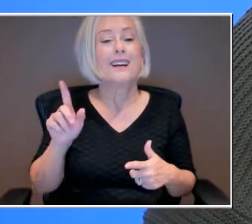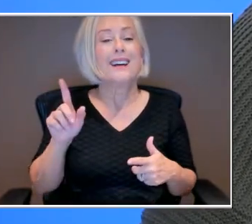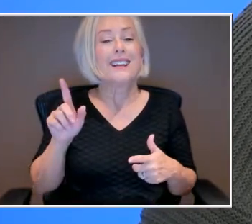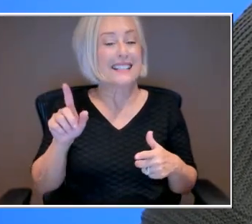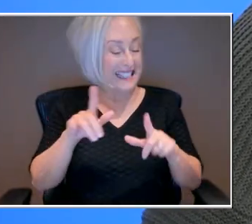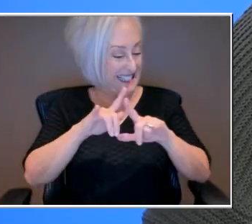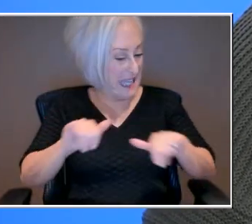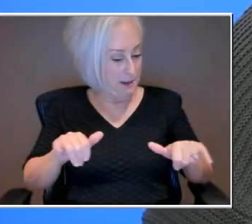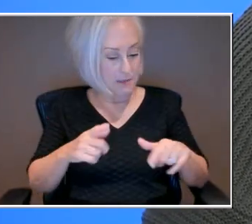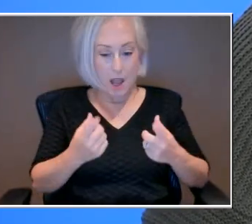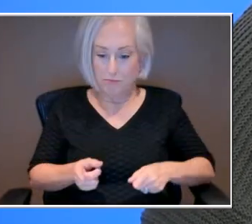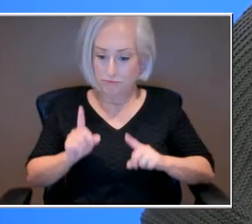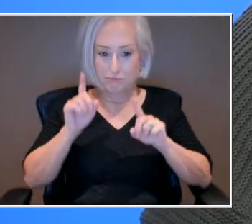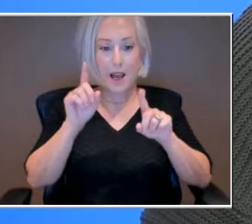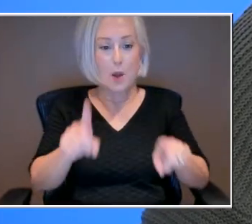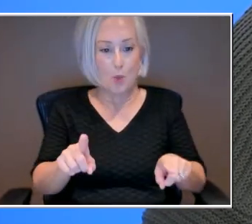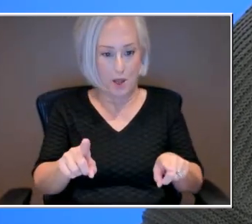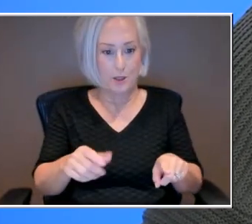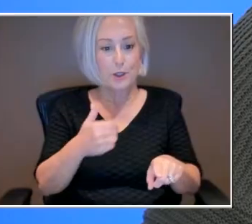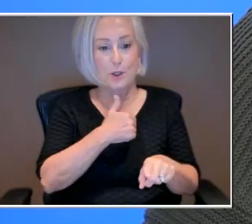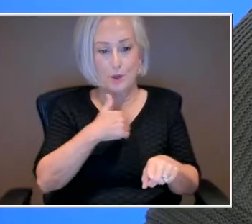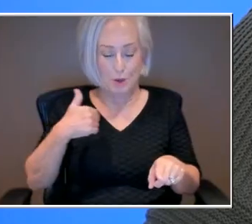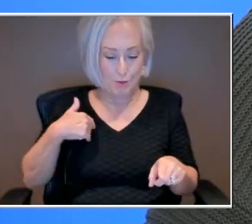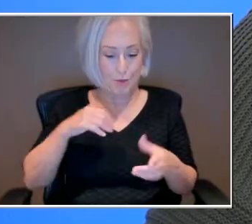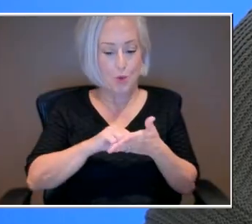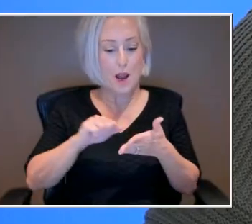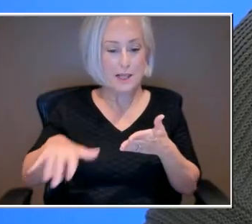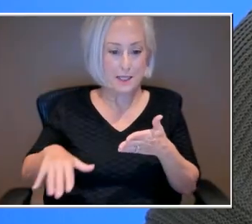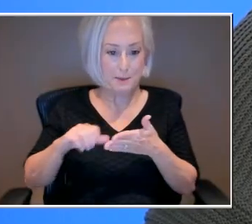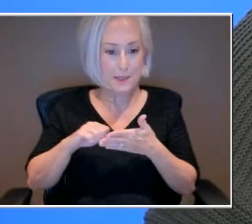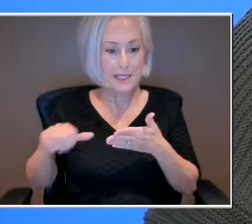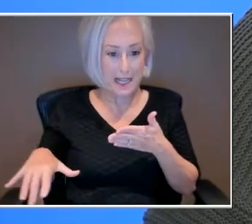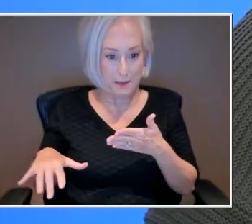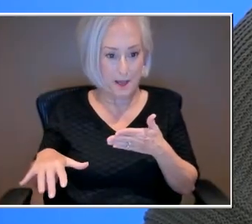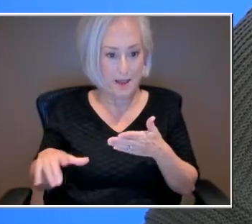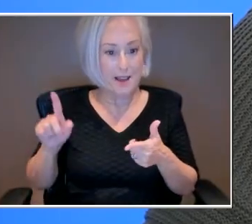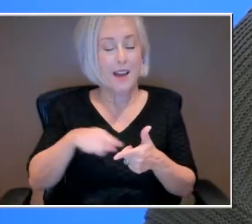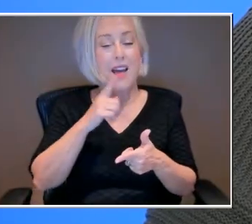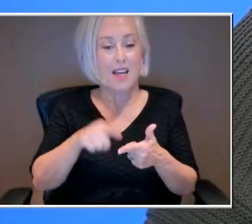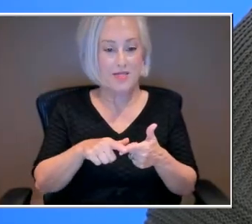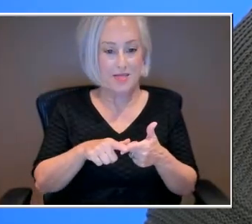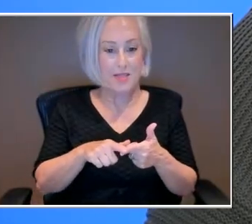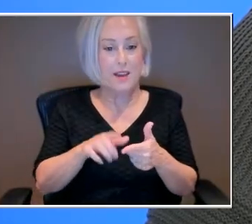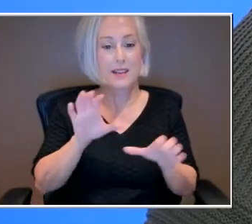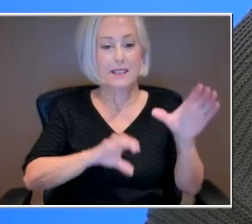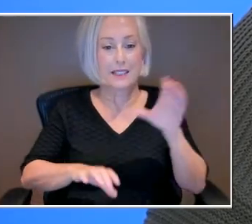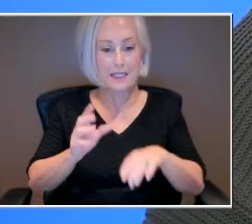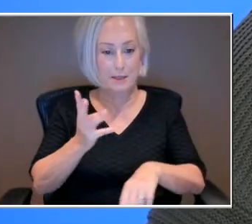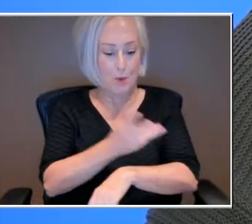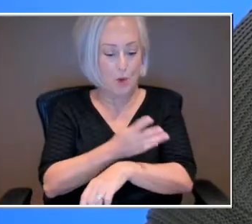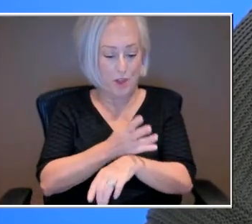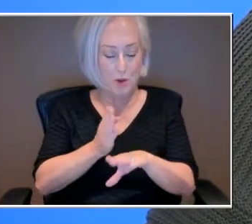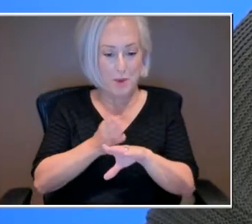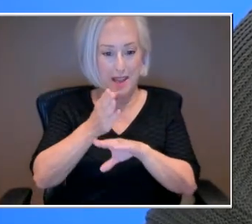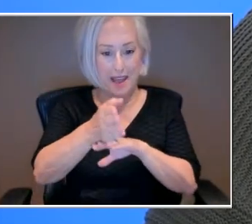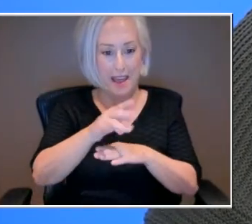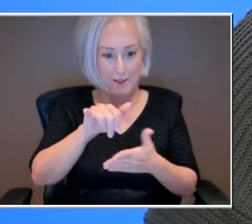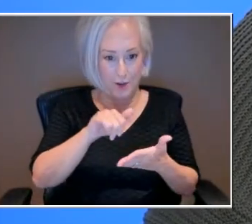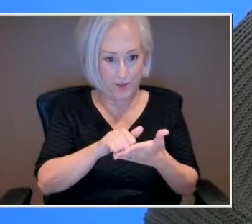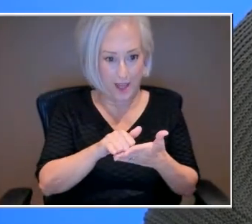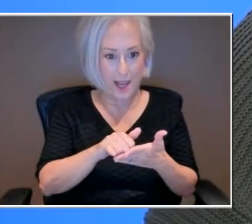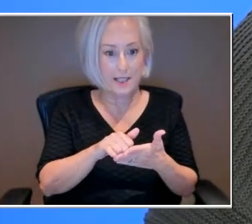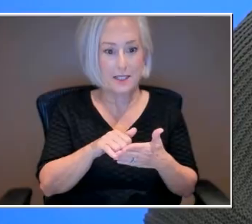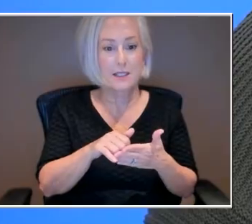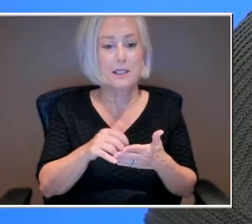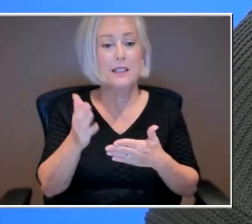actually, and then I had chemo following that, and then some revisions and surgeries during that time frame